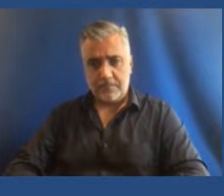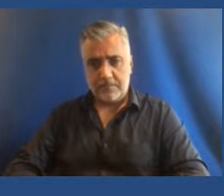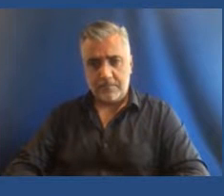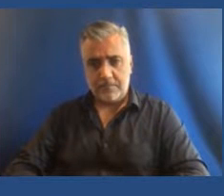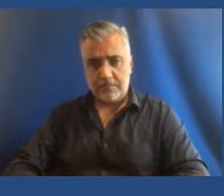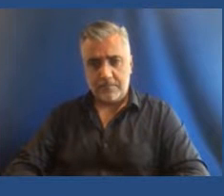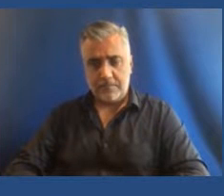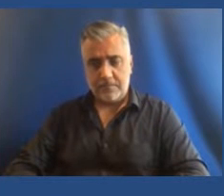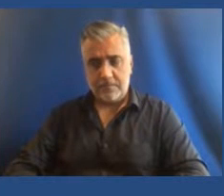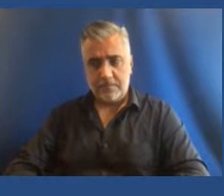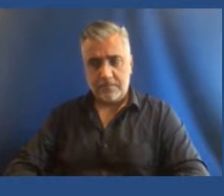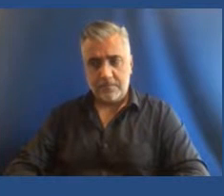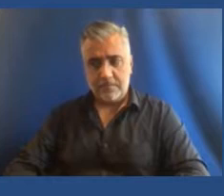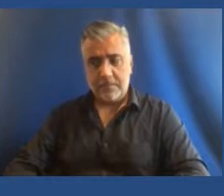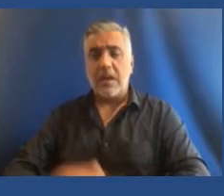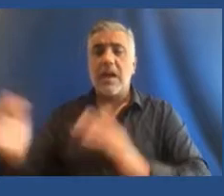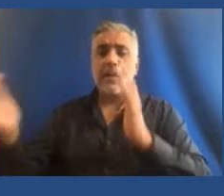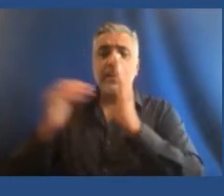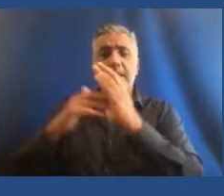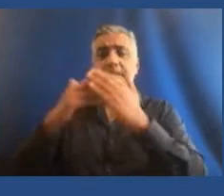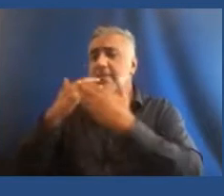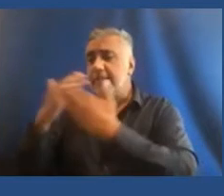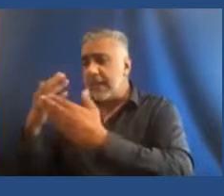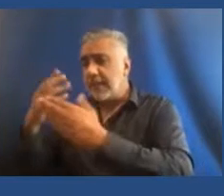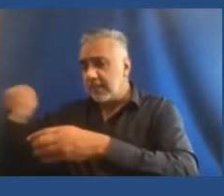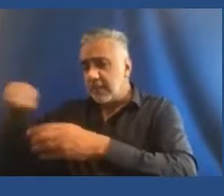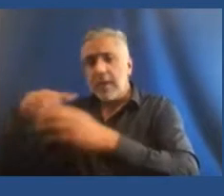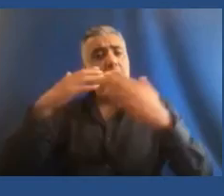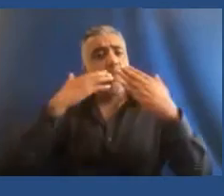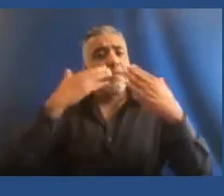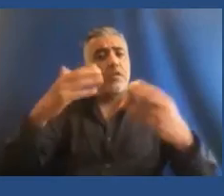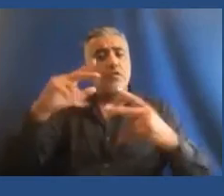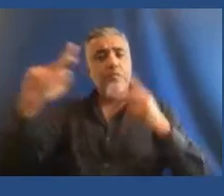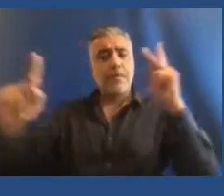I want to say, Hosonom, thank you.